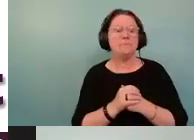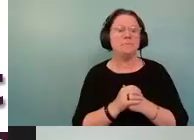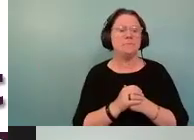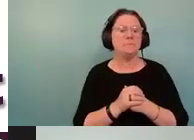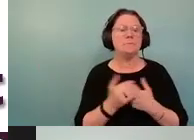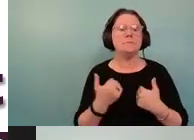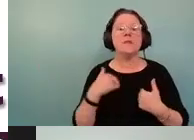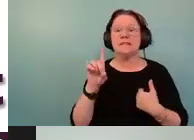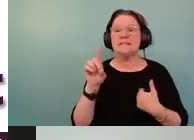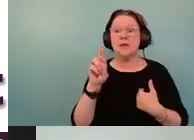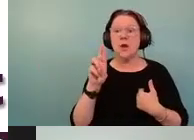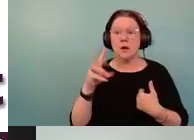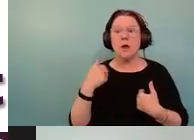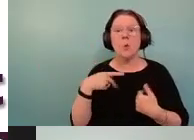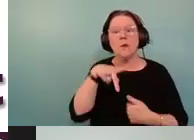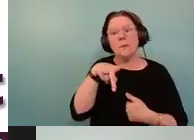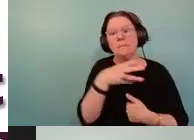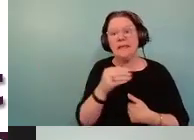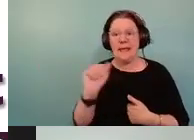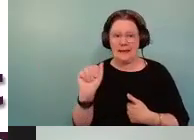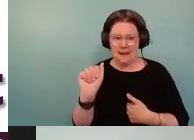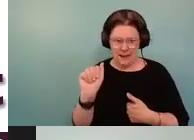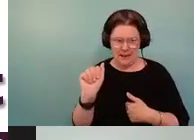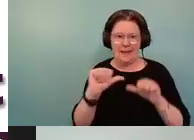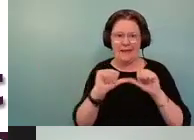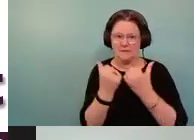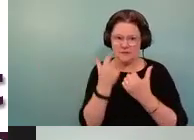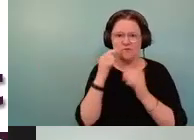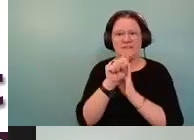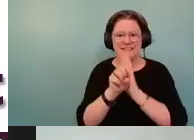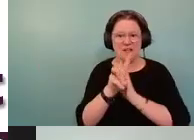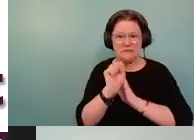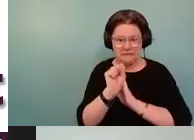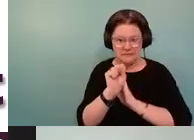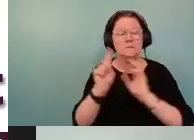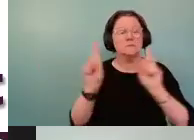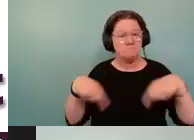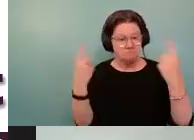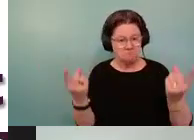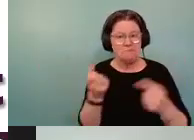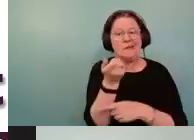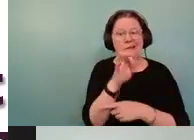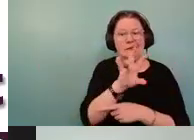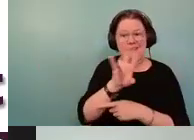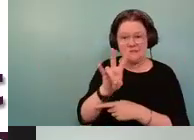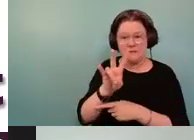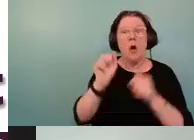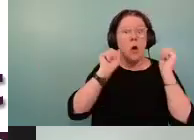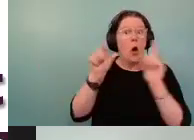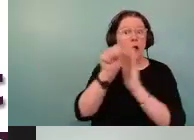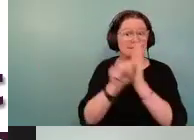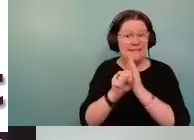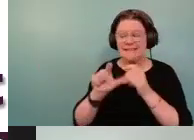Rights Wisconsin is the protection and advocacy agency for the state of Wisconsin. Every state and territory has a protection